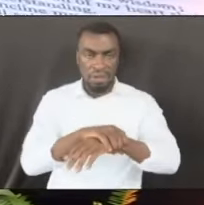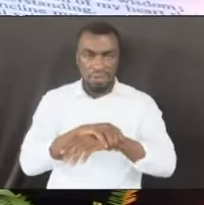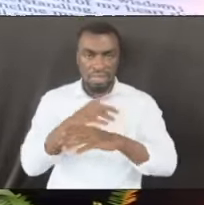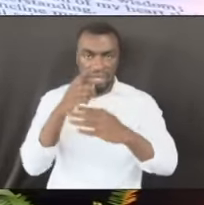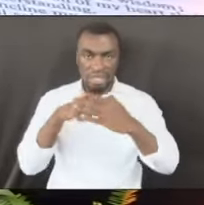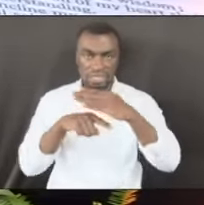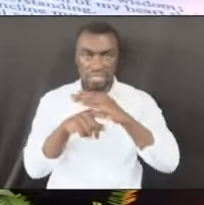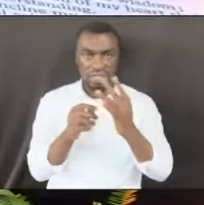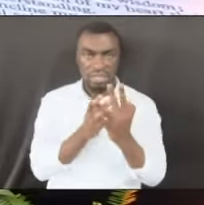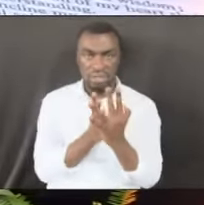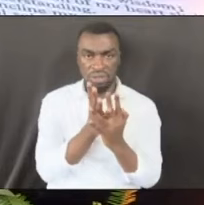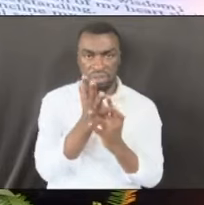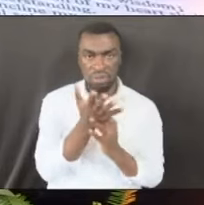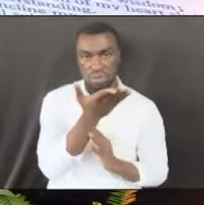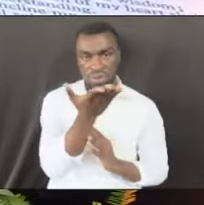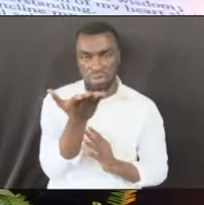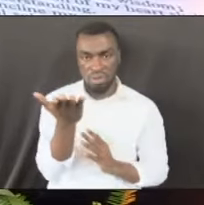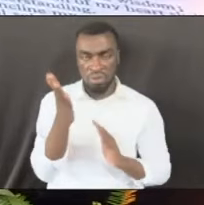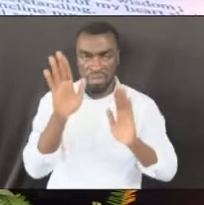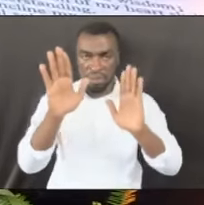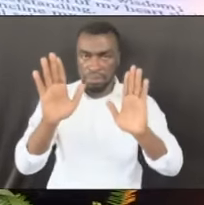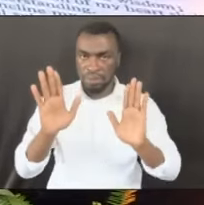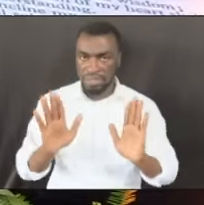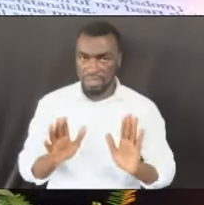your instrumentality.